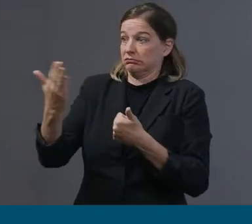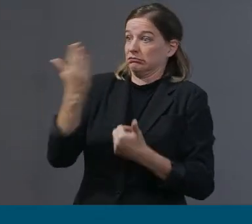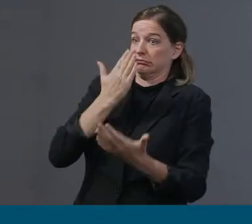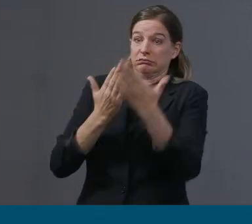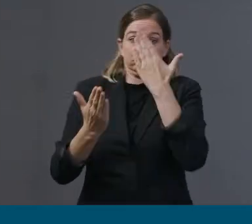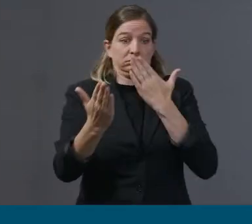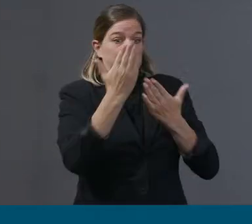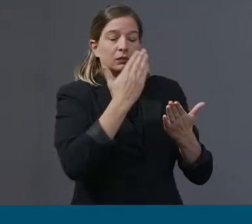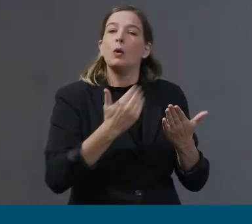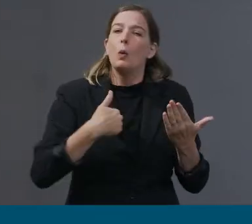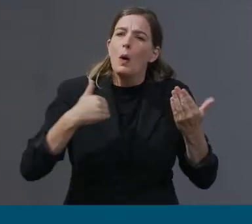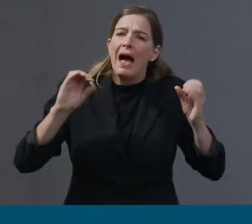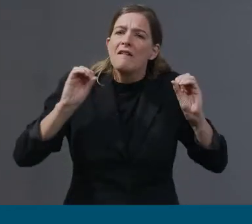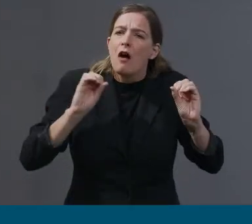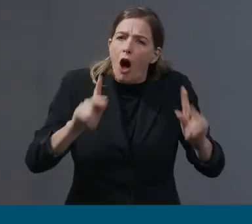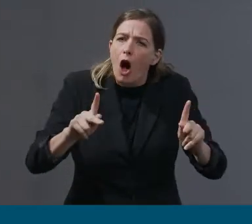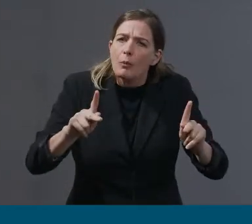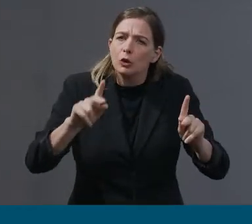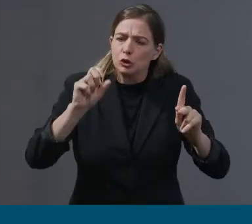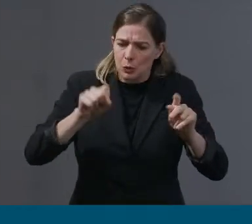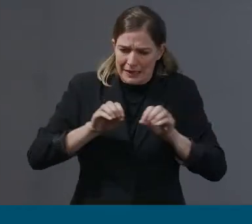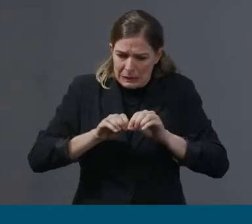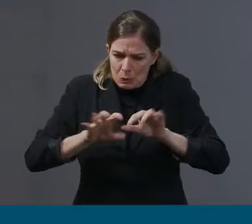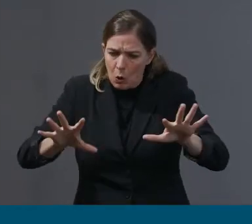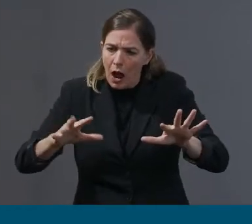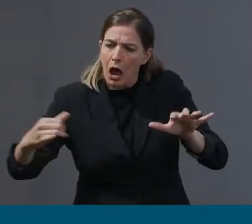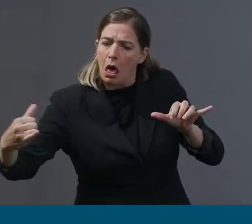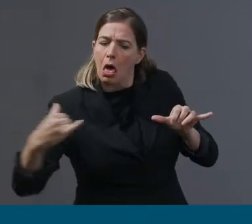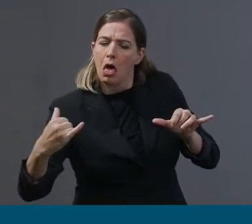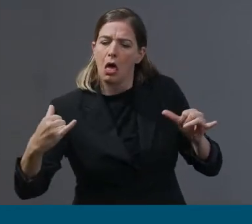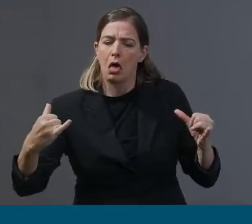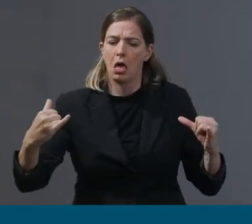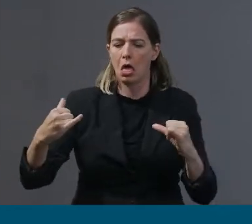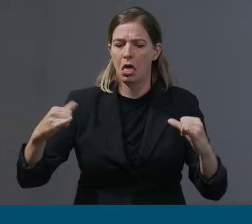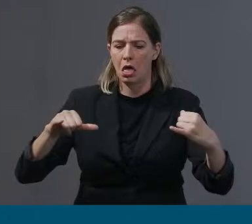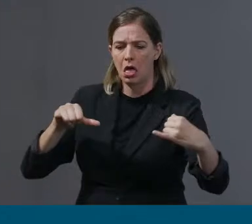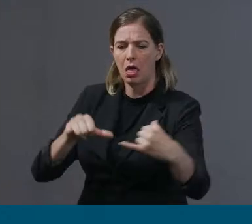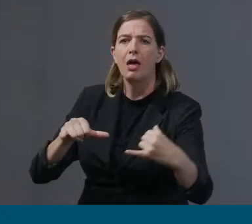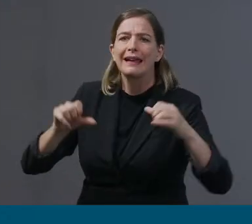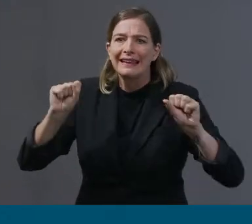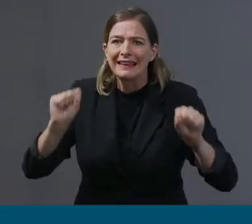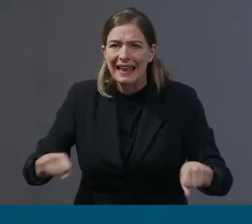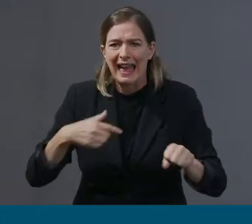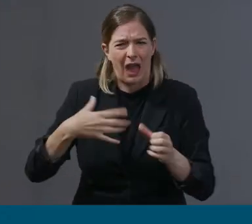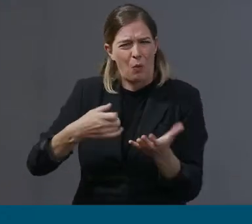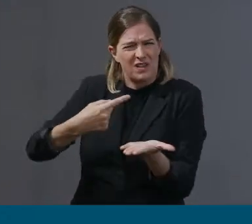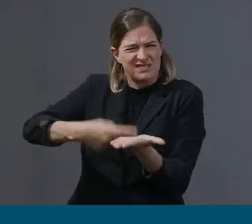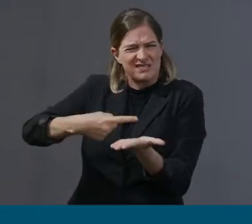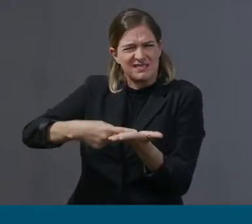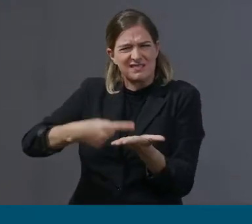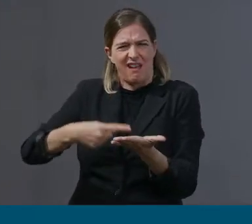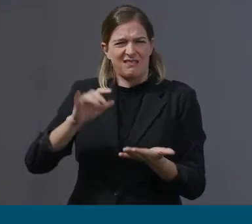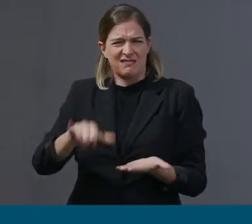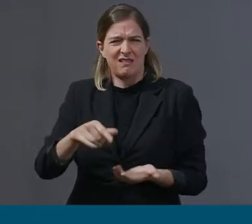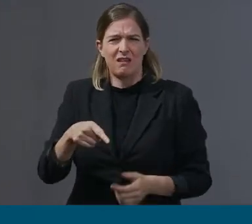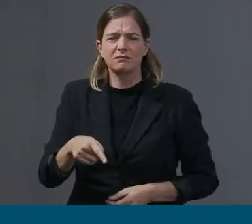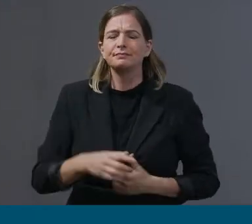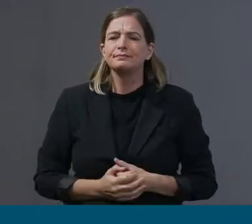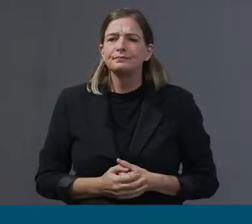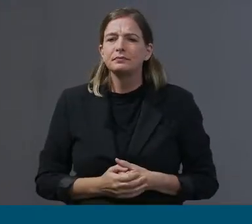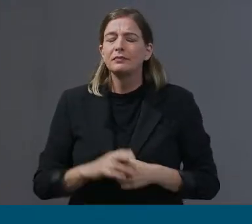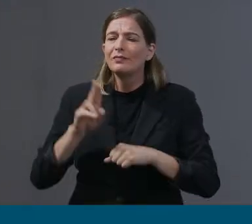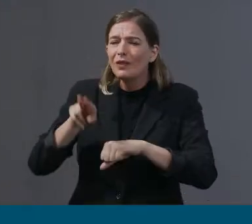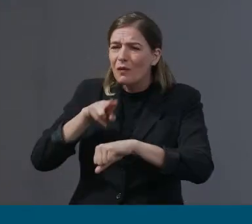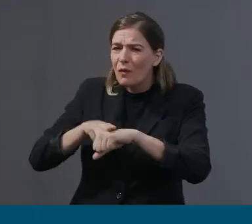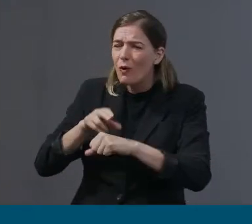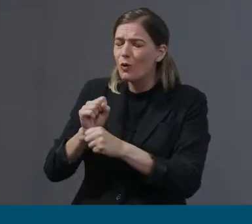spread. And I want to touch on those as well. And then, of course, we want to ensure hospital